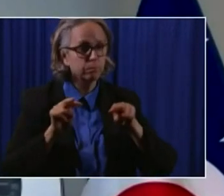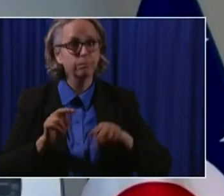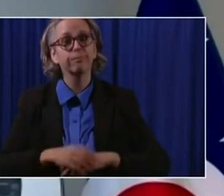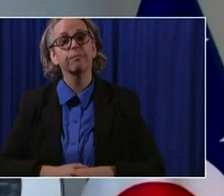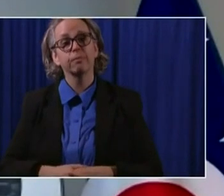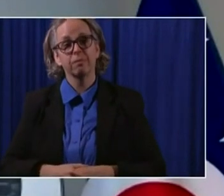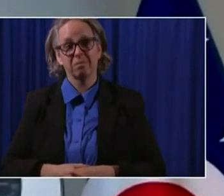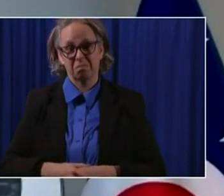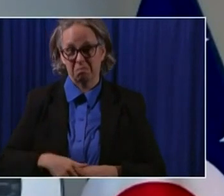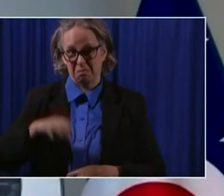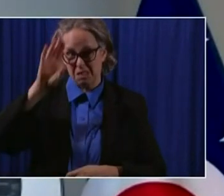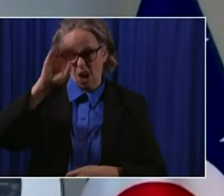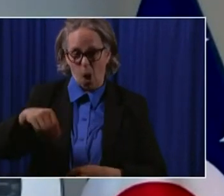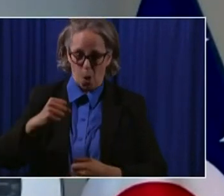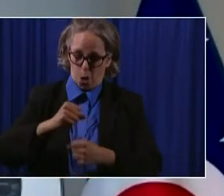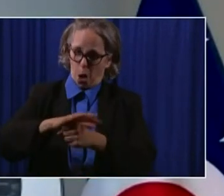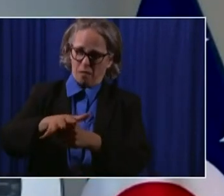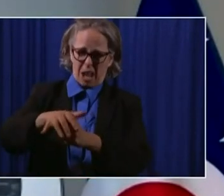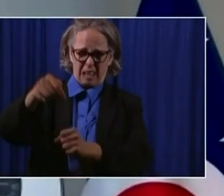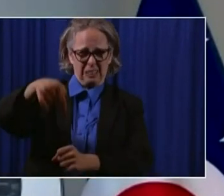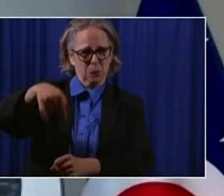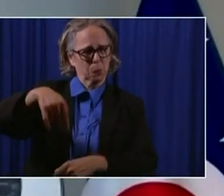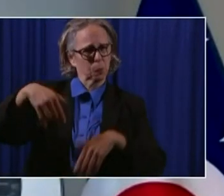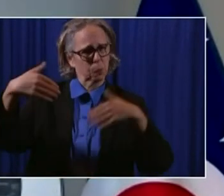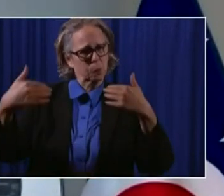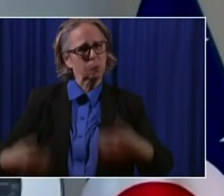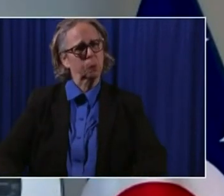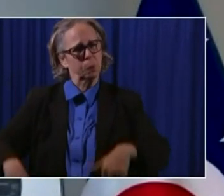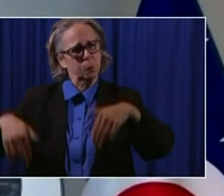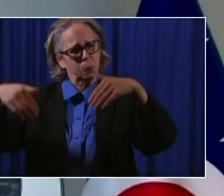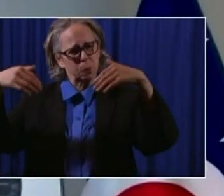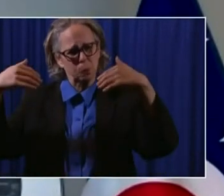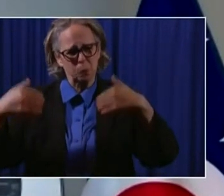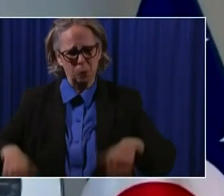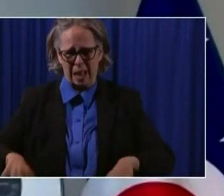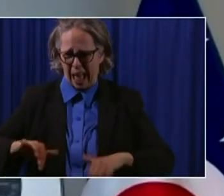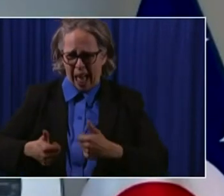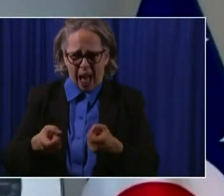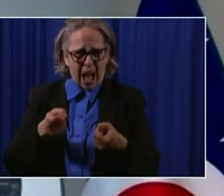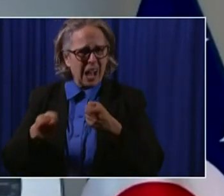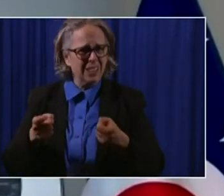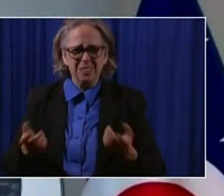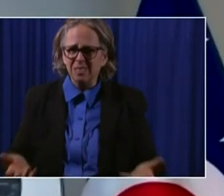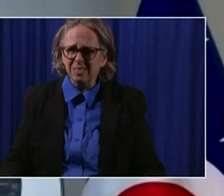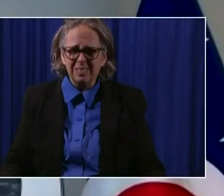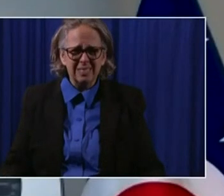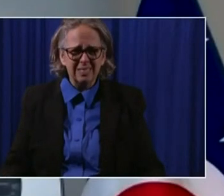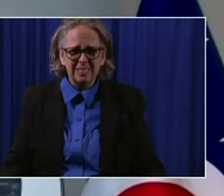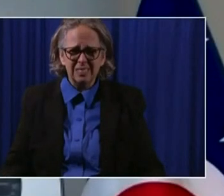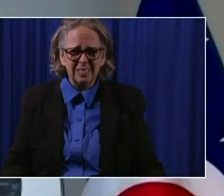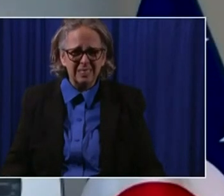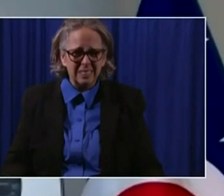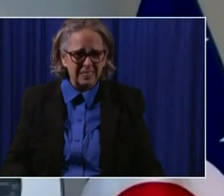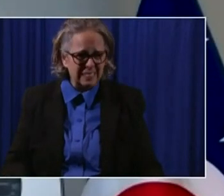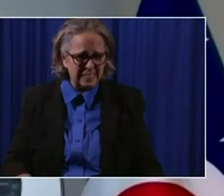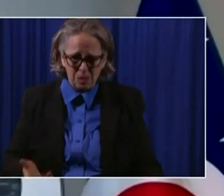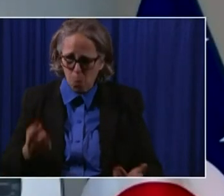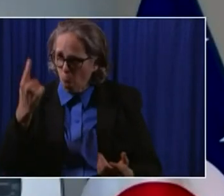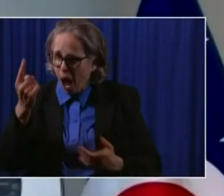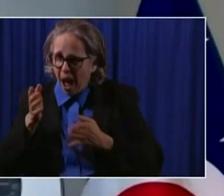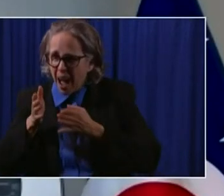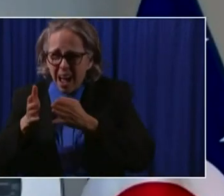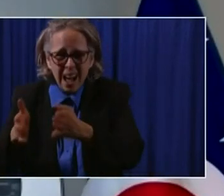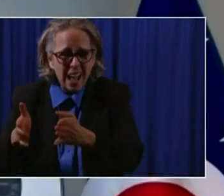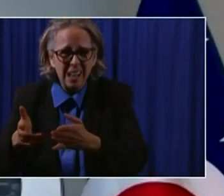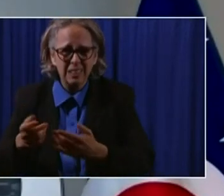is no right decision, and that risk tolerance and your own personal circumstances and your limited